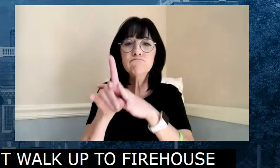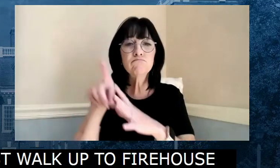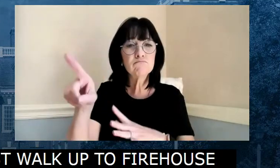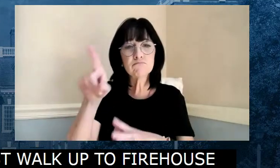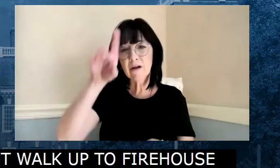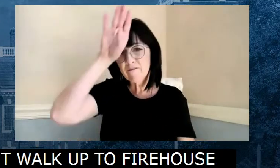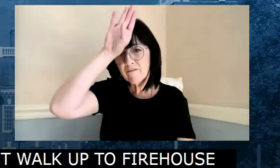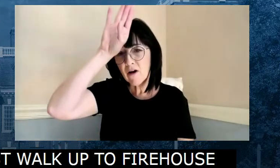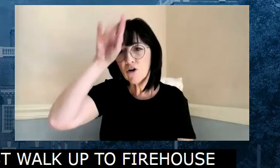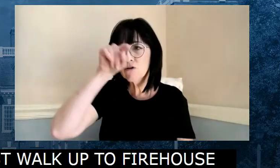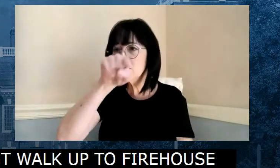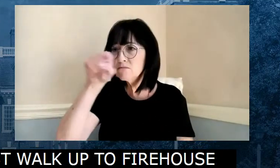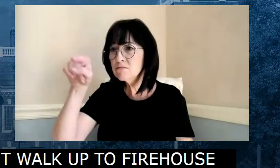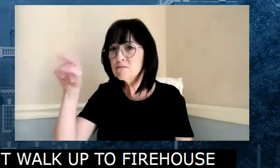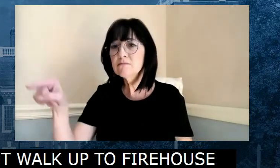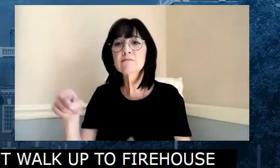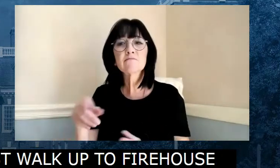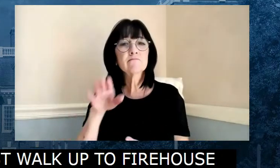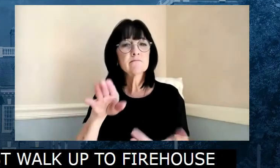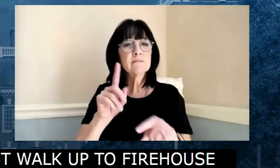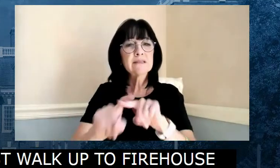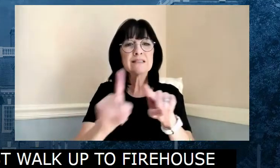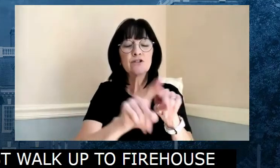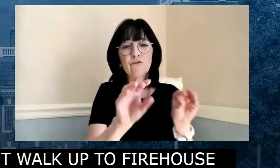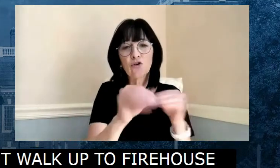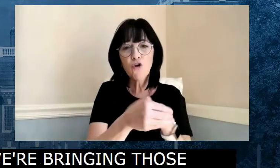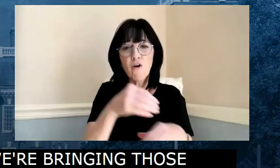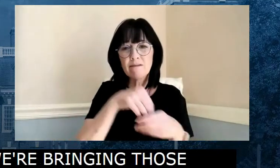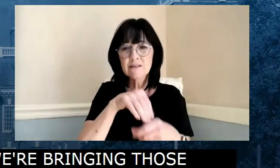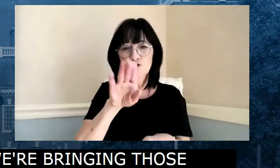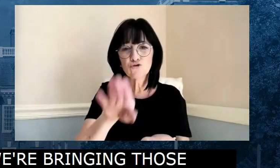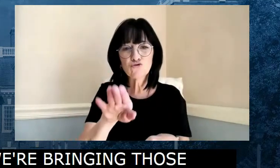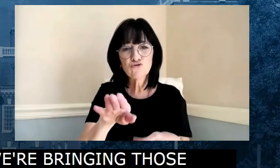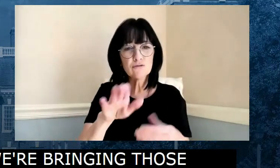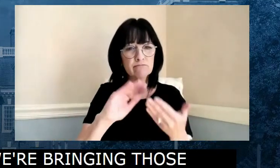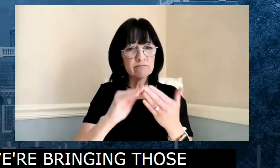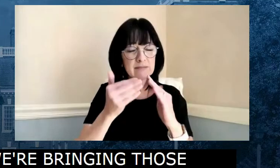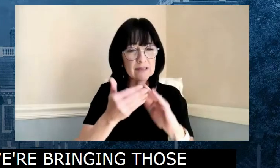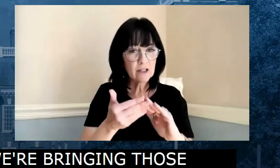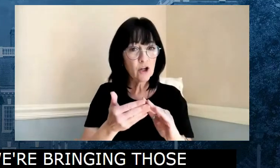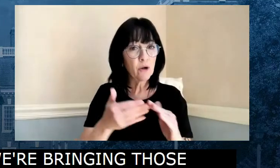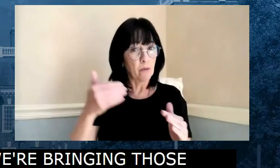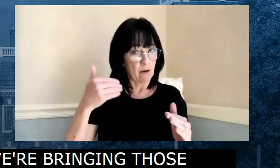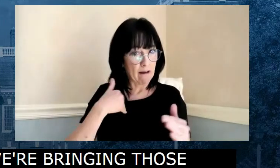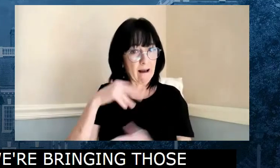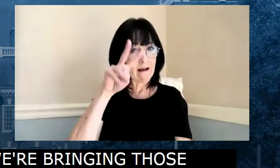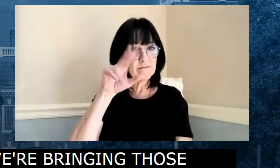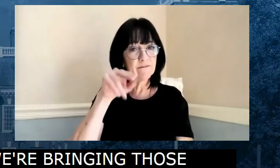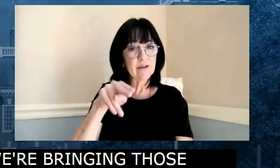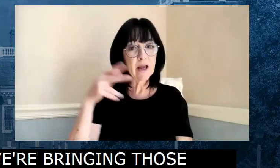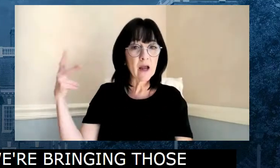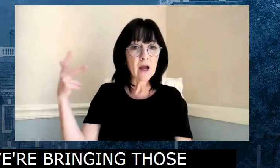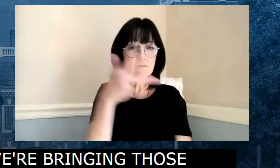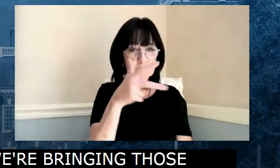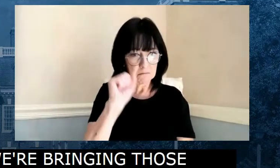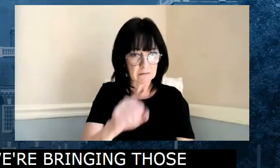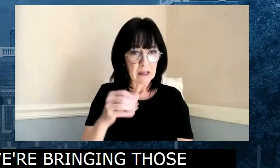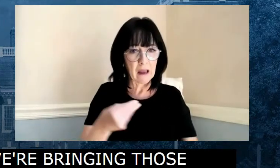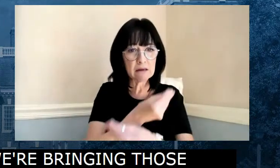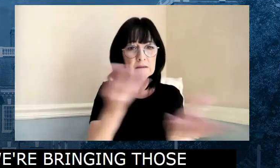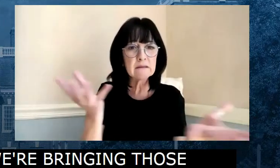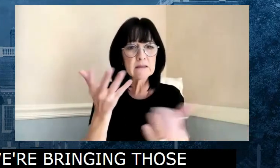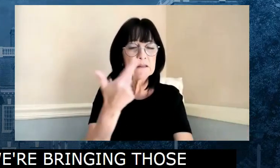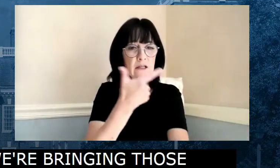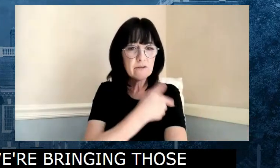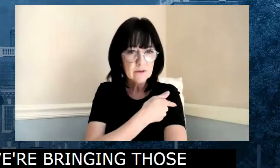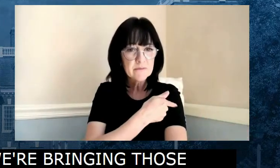We're bringing those clinics out. We've got the vans going around in communities to get vaccinated. I tell you, it's a big relief to know that you're protected. You